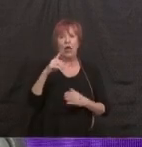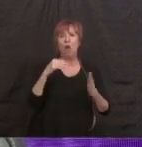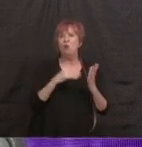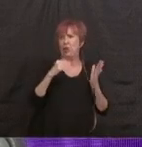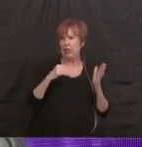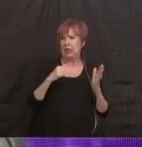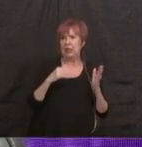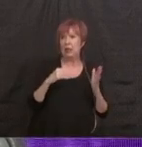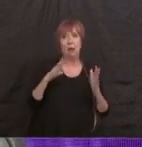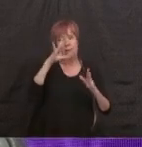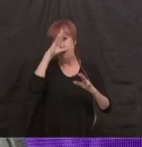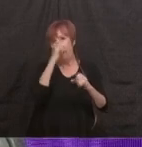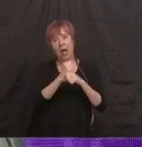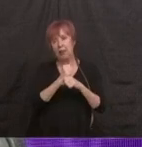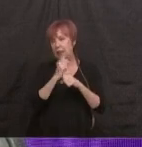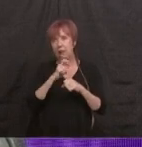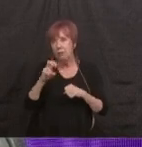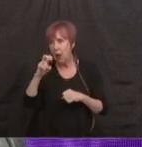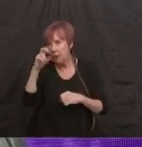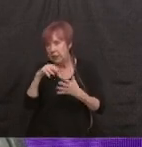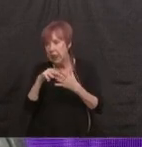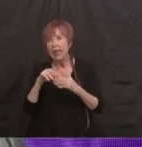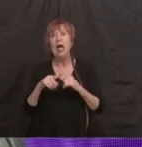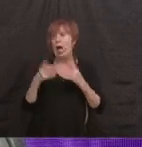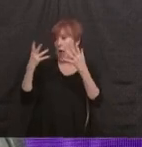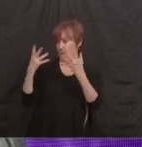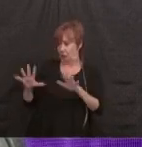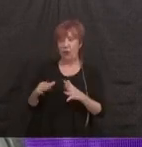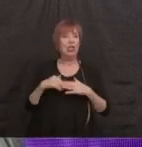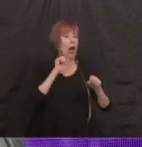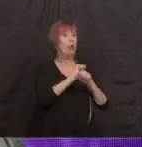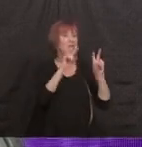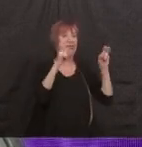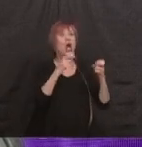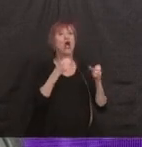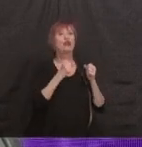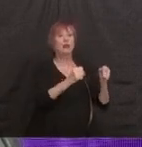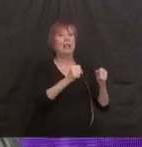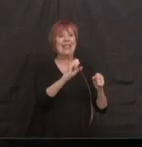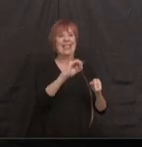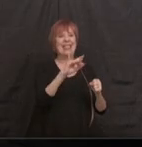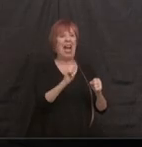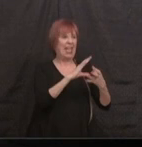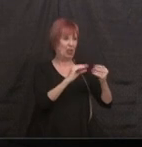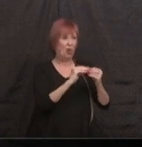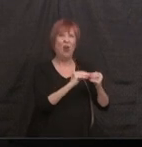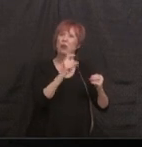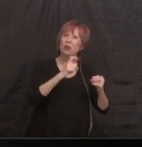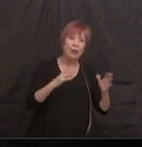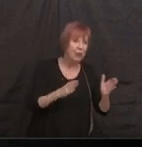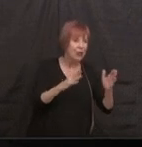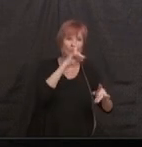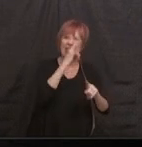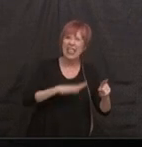fascinating journey for me. And then after I got out of school, I worked on something called Streetside Stories, which tried to get kids across the country motivated to